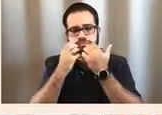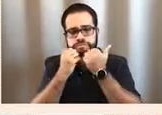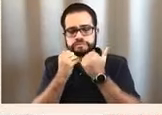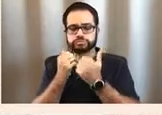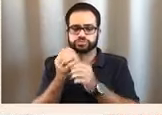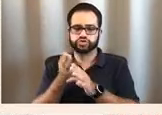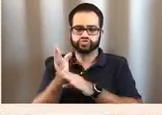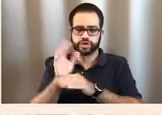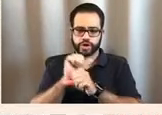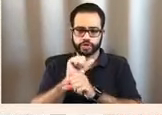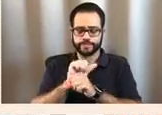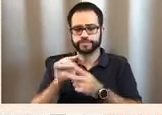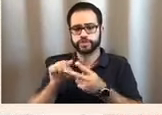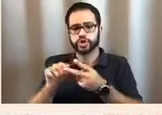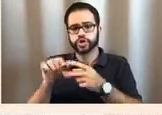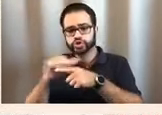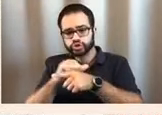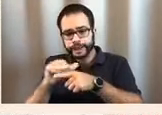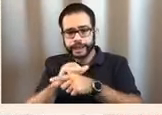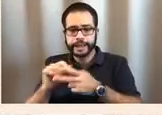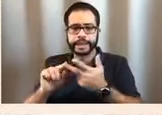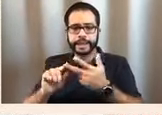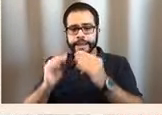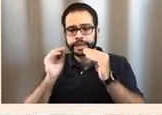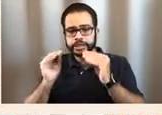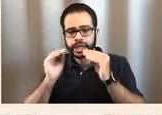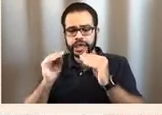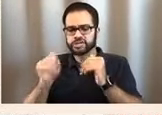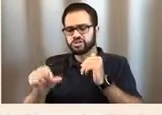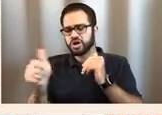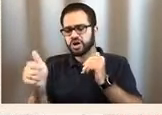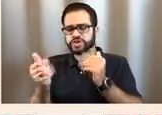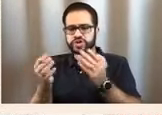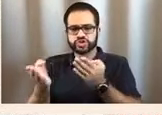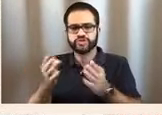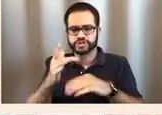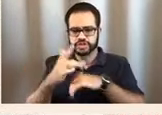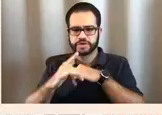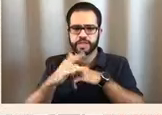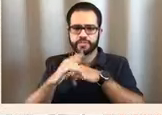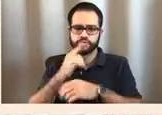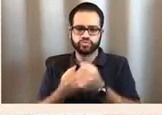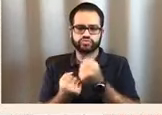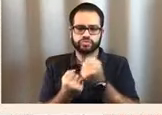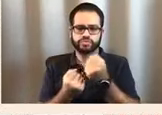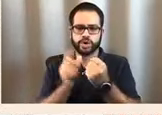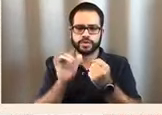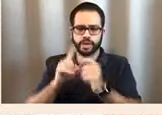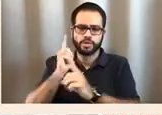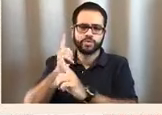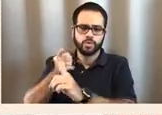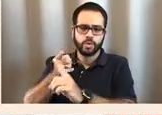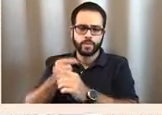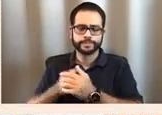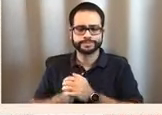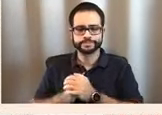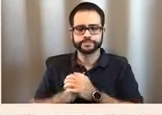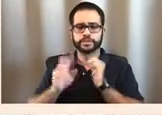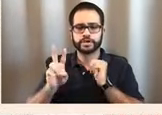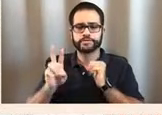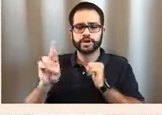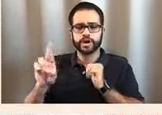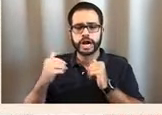host of other supports are available to support this important goal. VR has some broad parameters